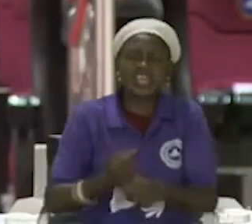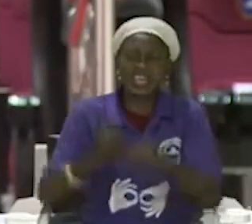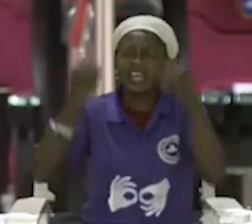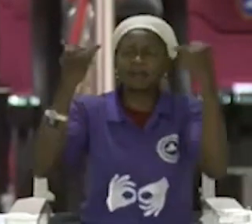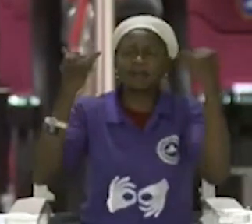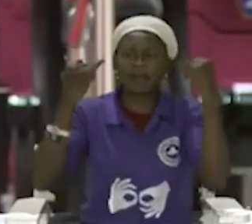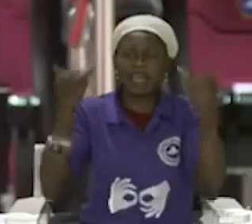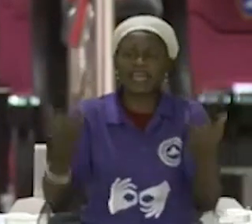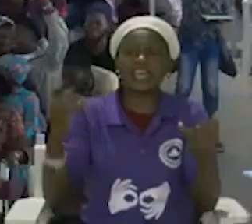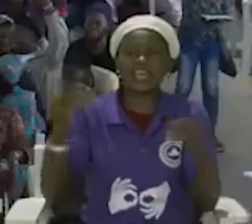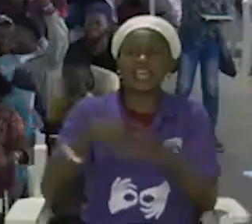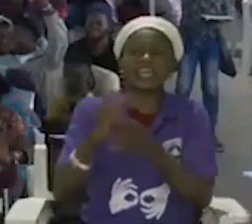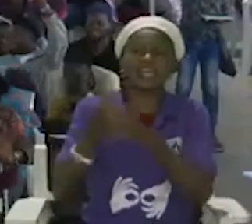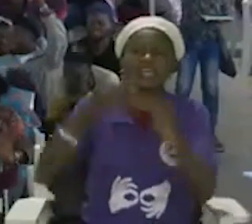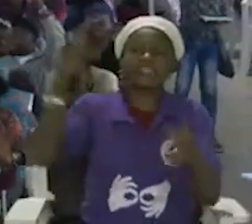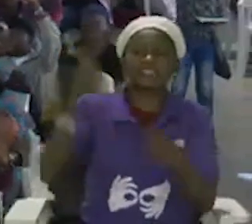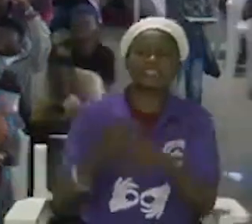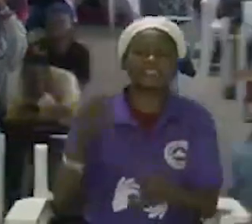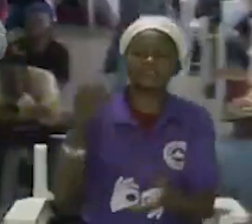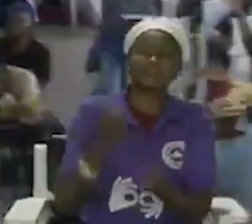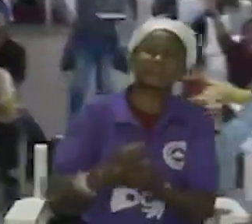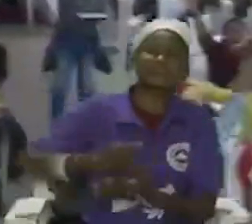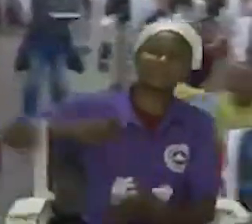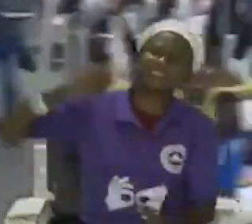Jesus' name.